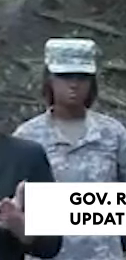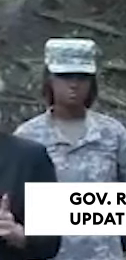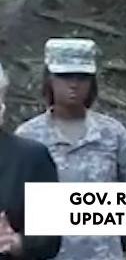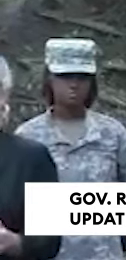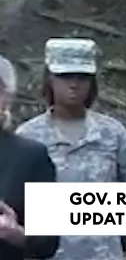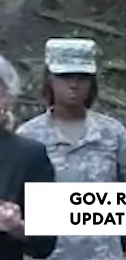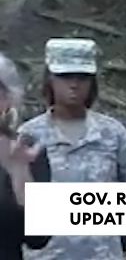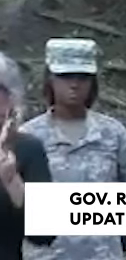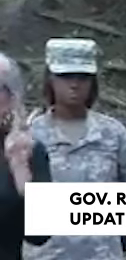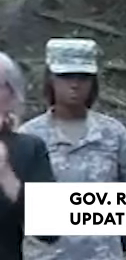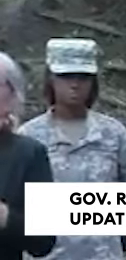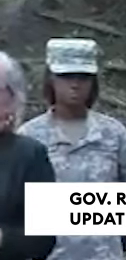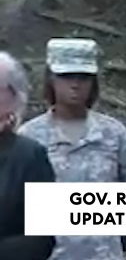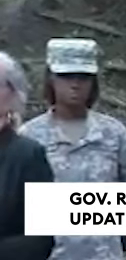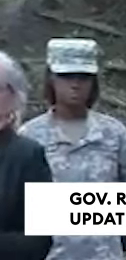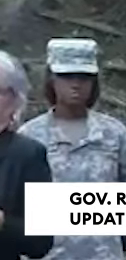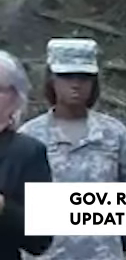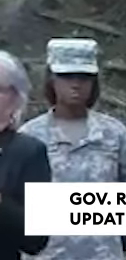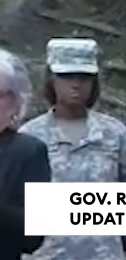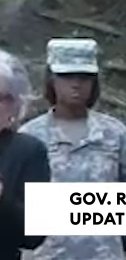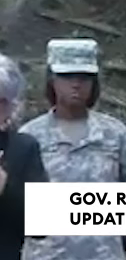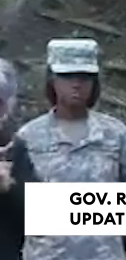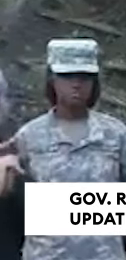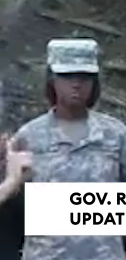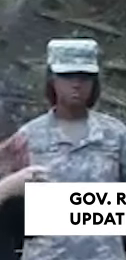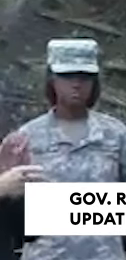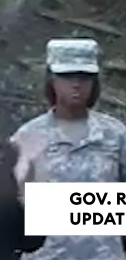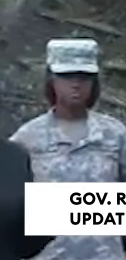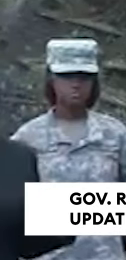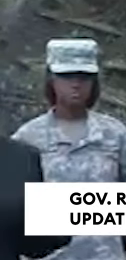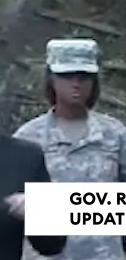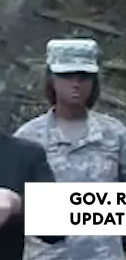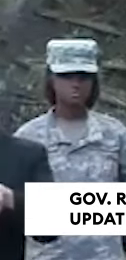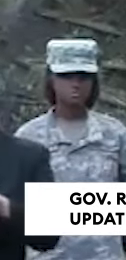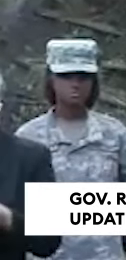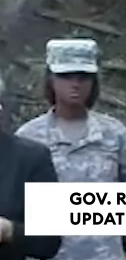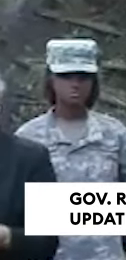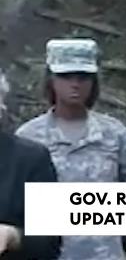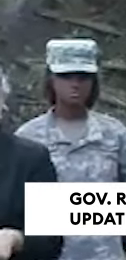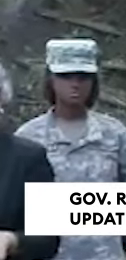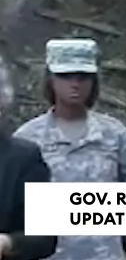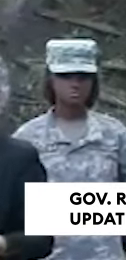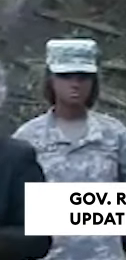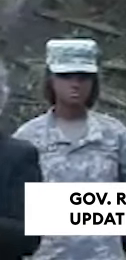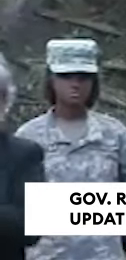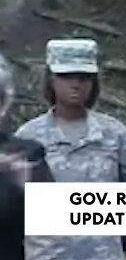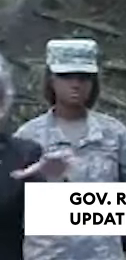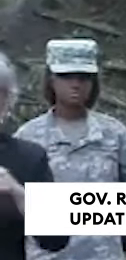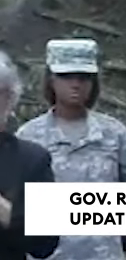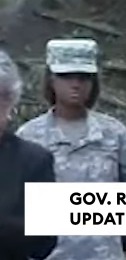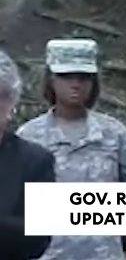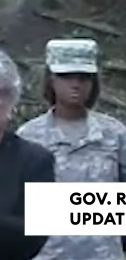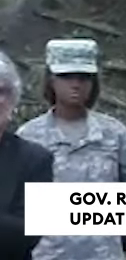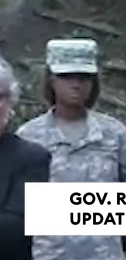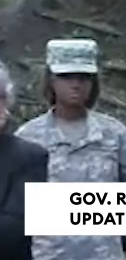lot of them did that. We obviously had really significant storm surge in both Cedar Key and